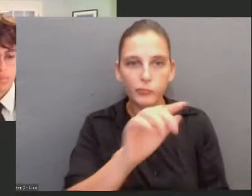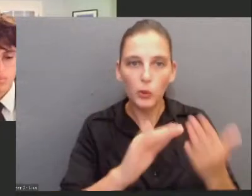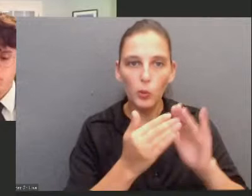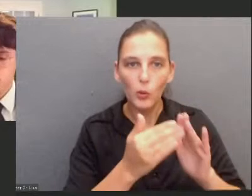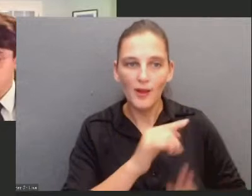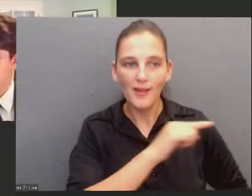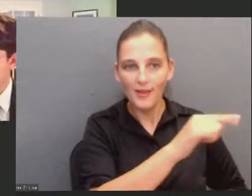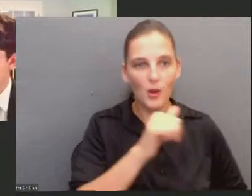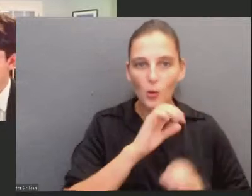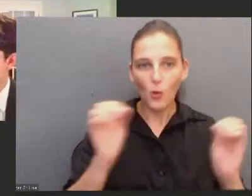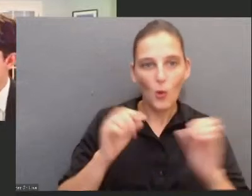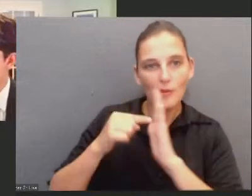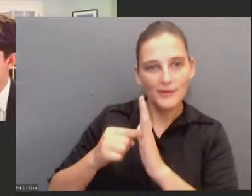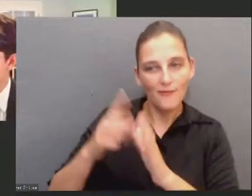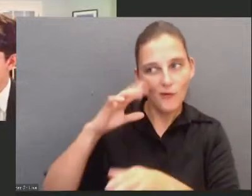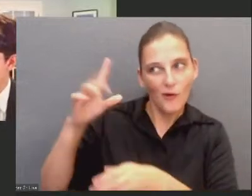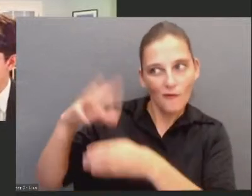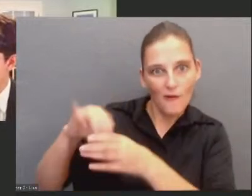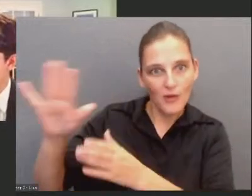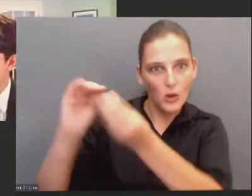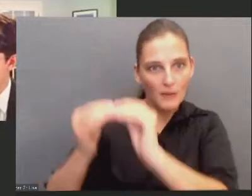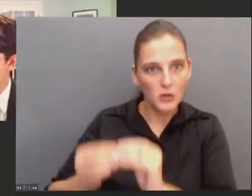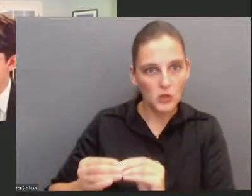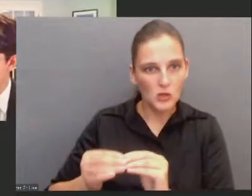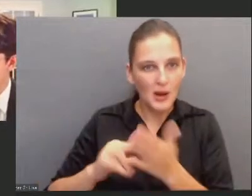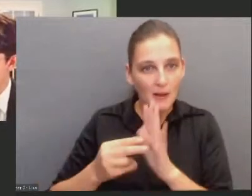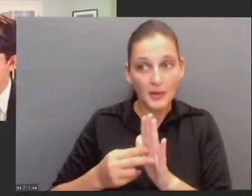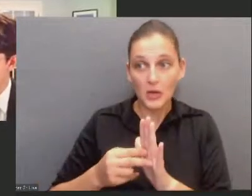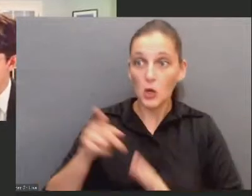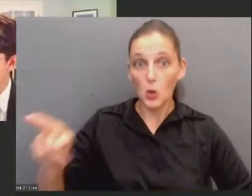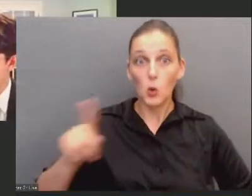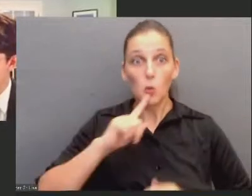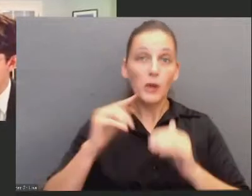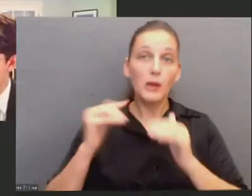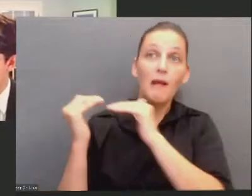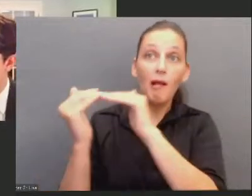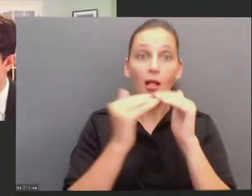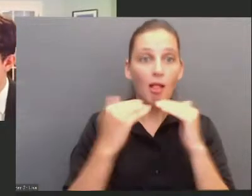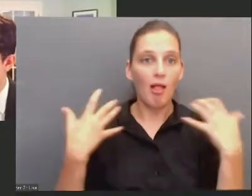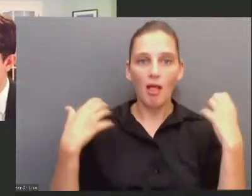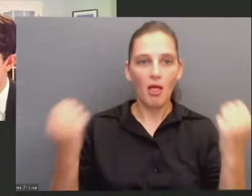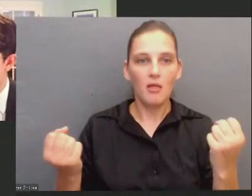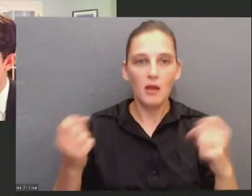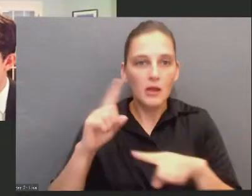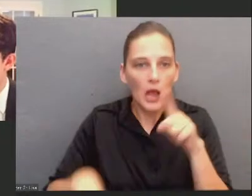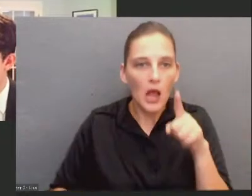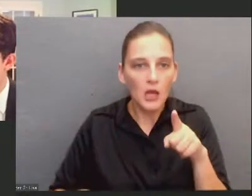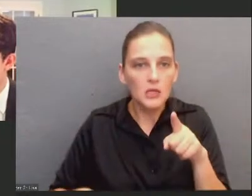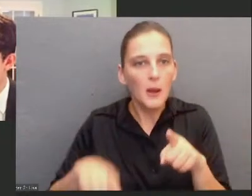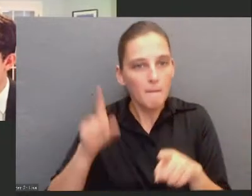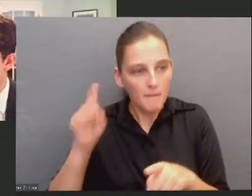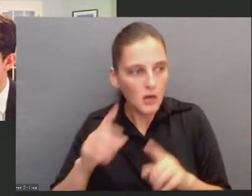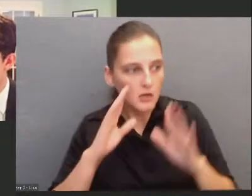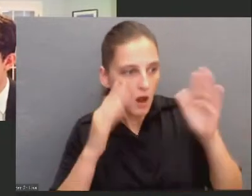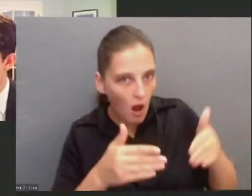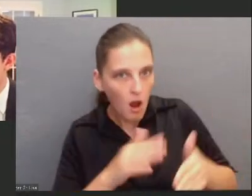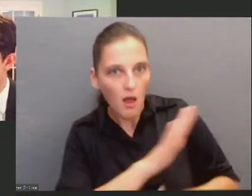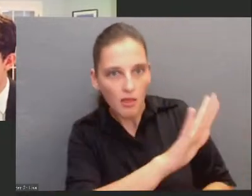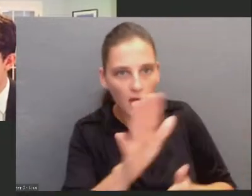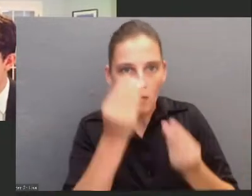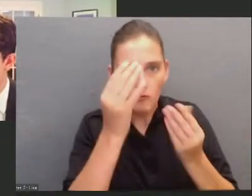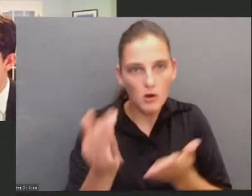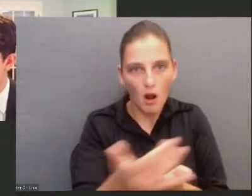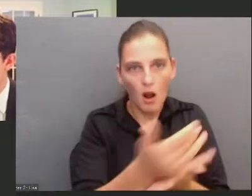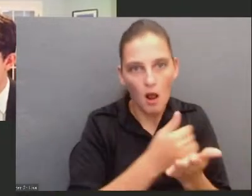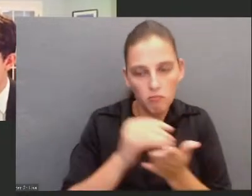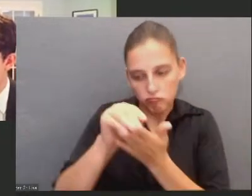achieve the goal of all of us having our best health unless that information is available. So I just want to emphasize that data is critical in